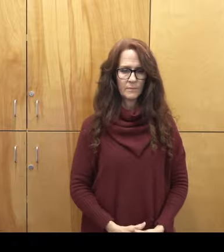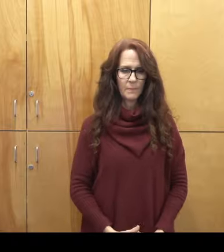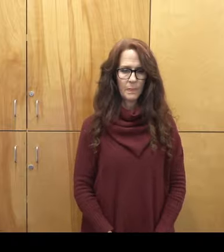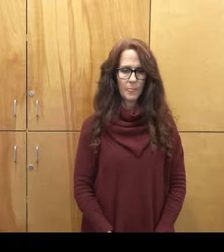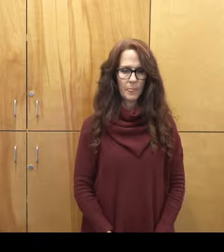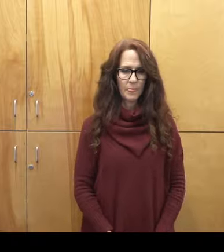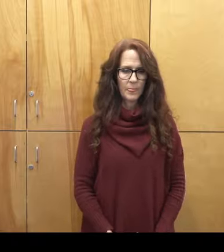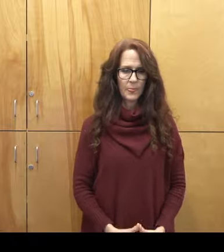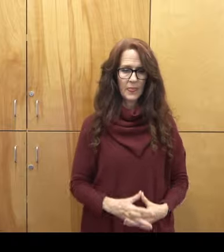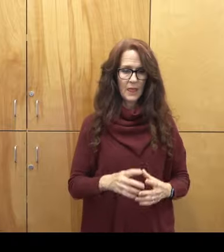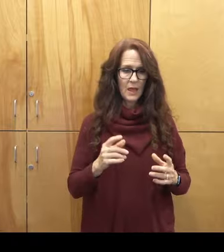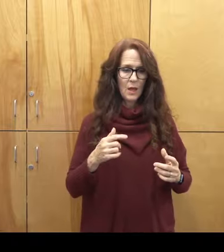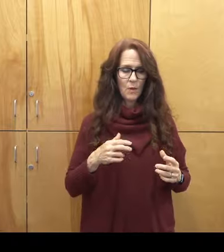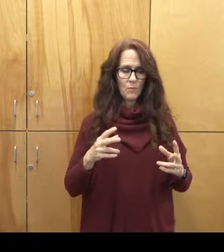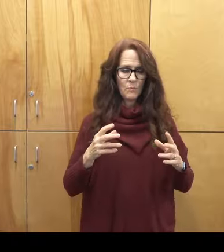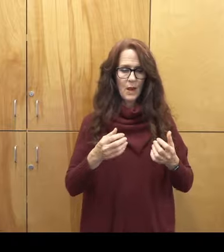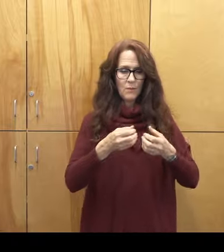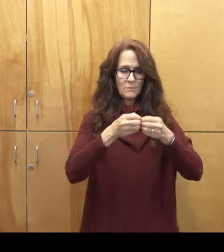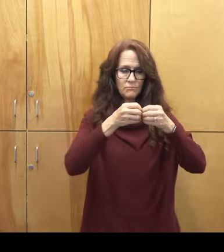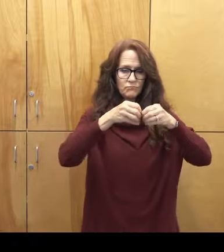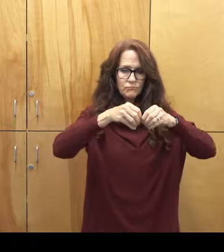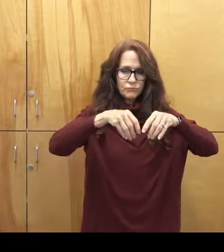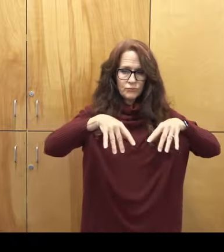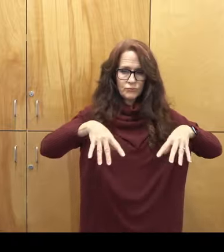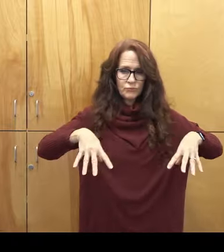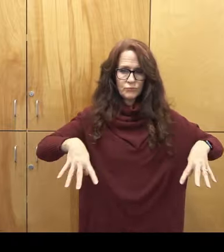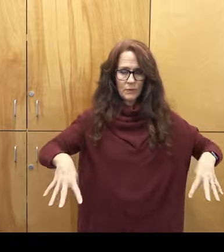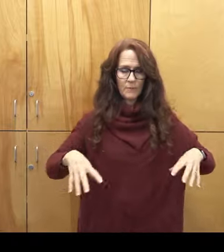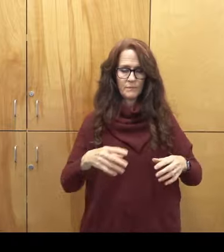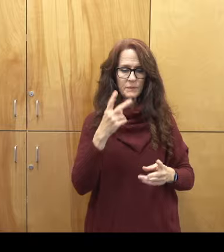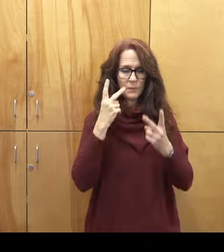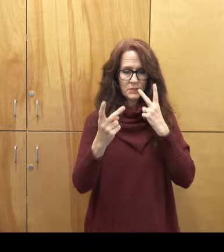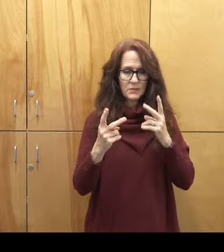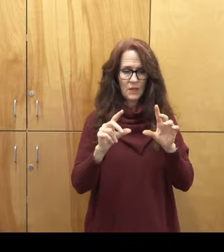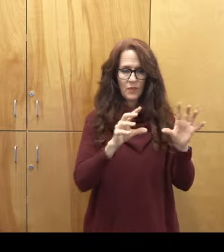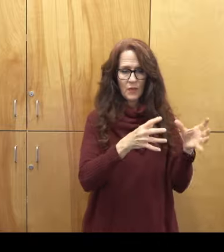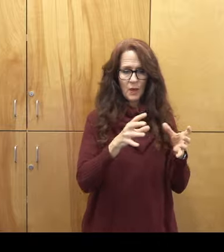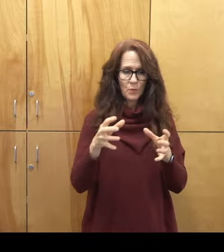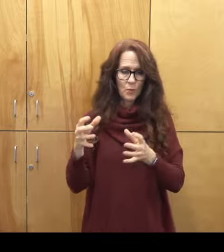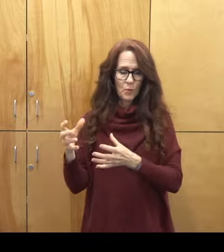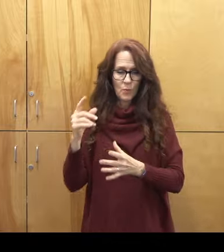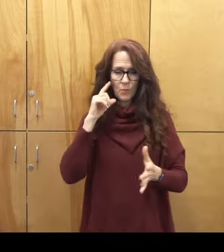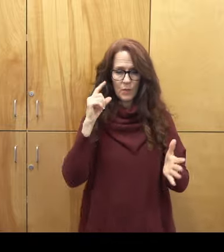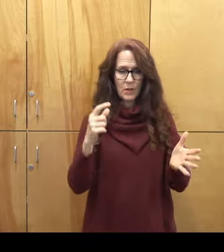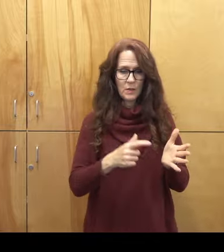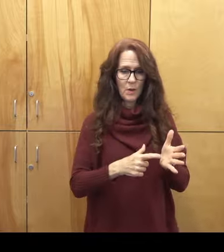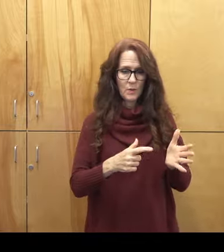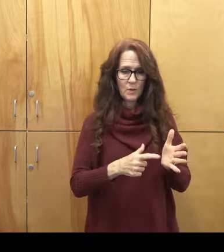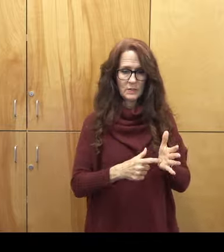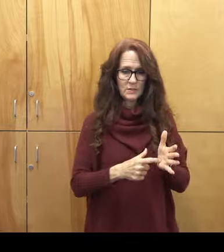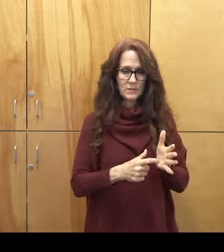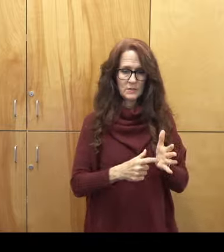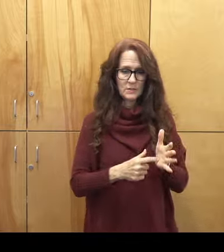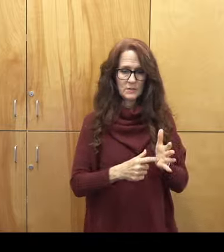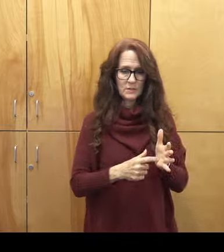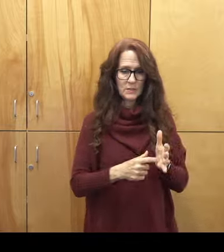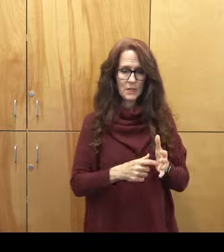Now, when we disaggregate the data and we look across our groups, we notice that